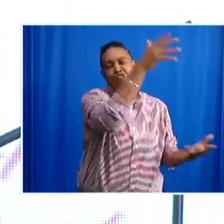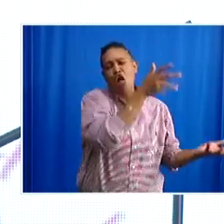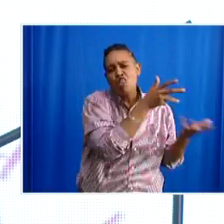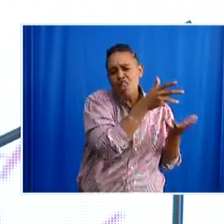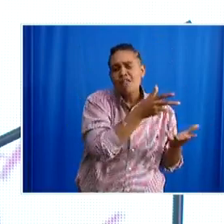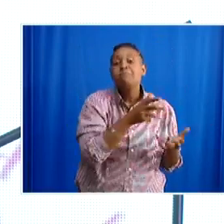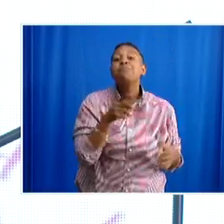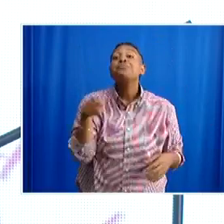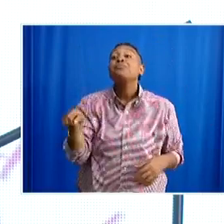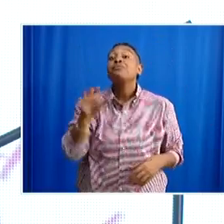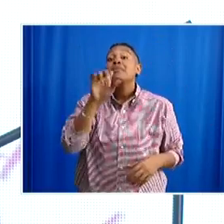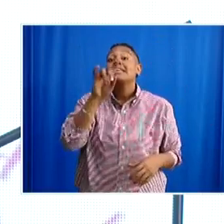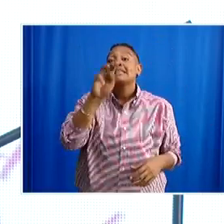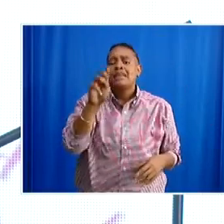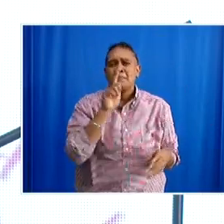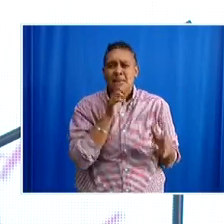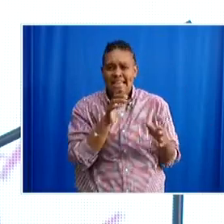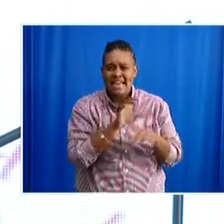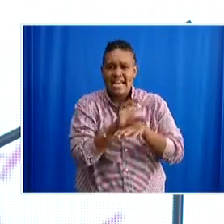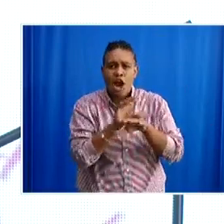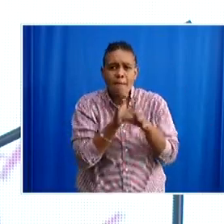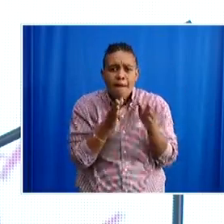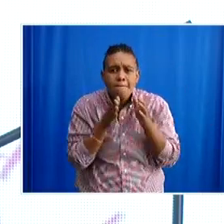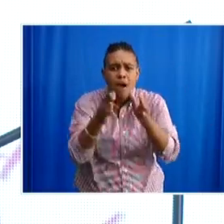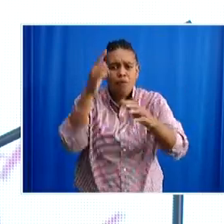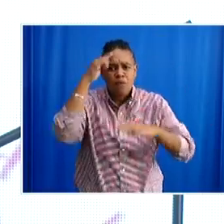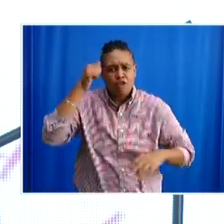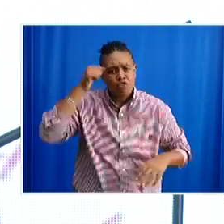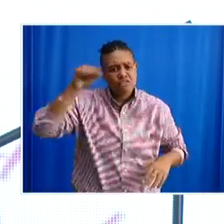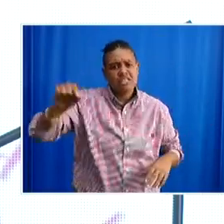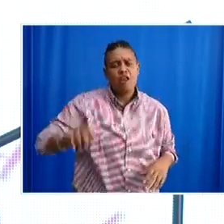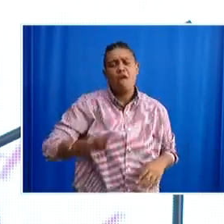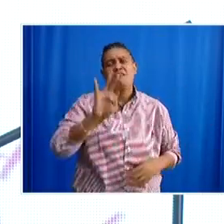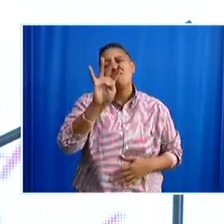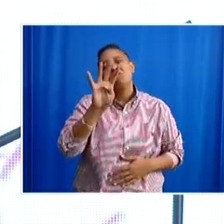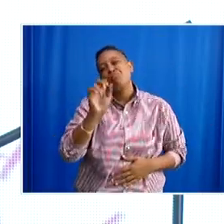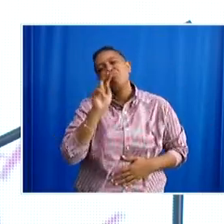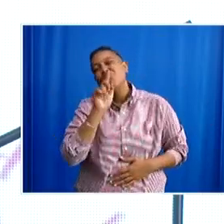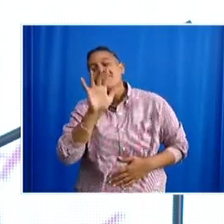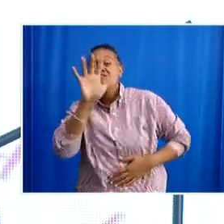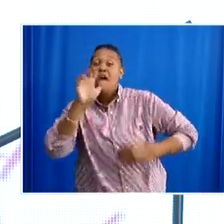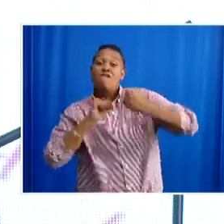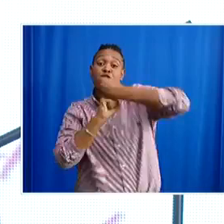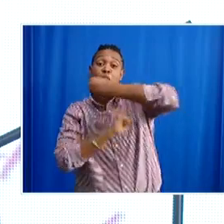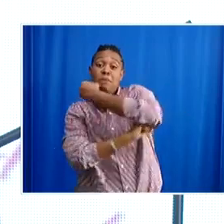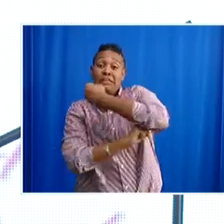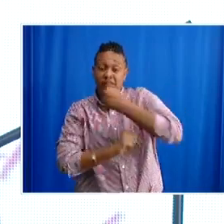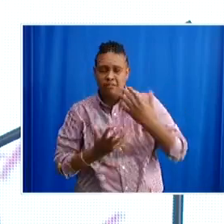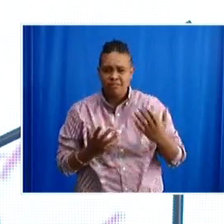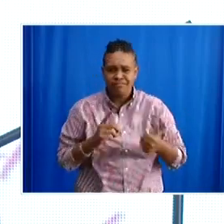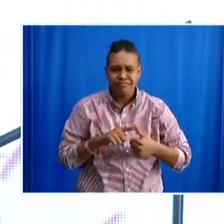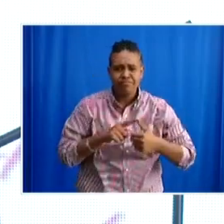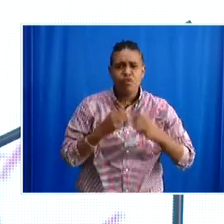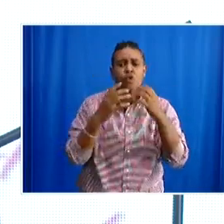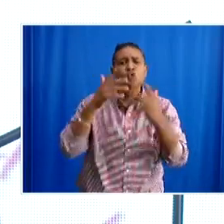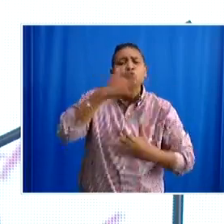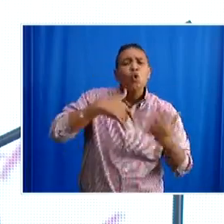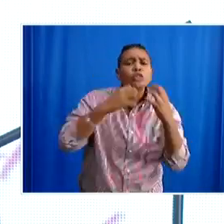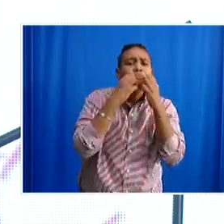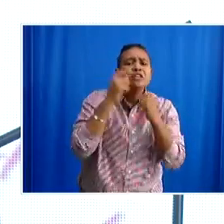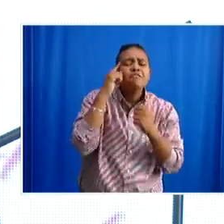we call the Caribbean Pathway for Resilience, built on five fundamental pillars: social protection for the poor and most